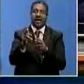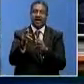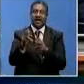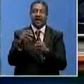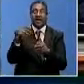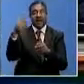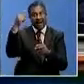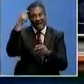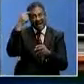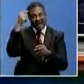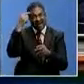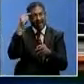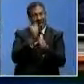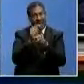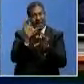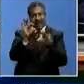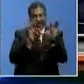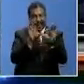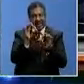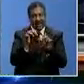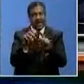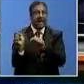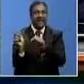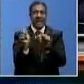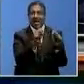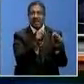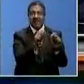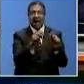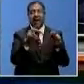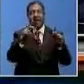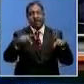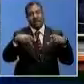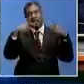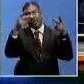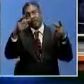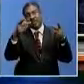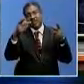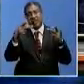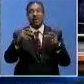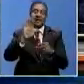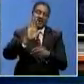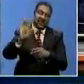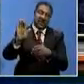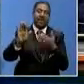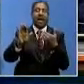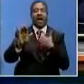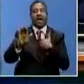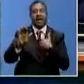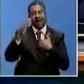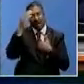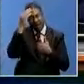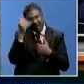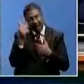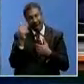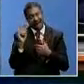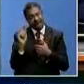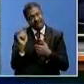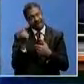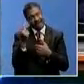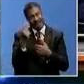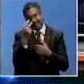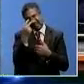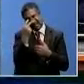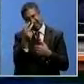service recruitments, transfers and promotions to better understand and realign positions in the newly